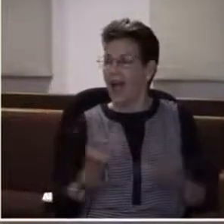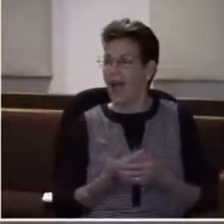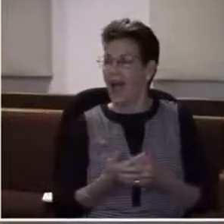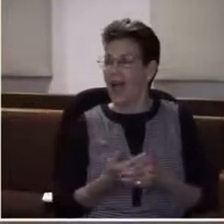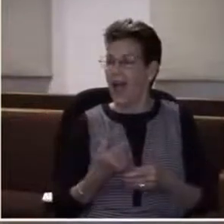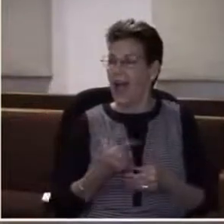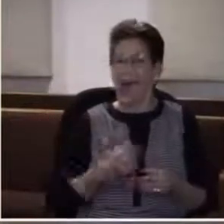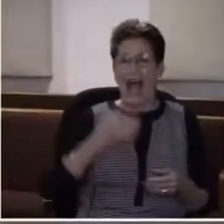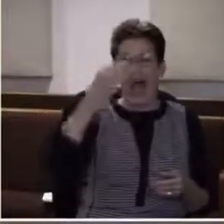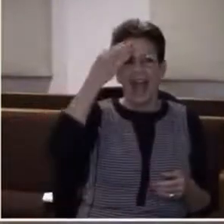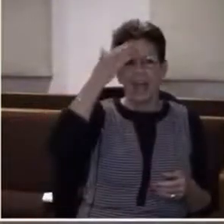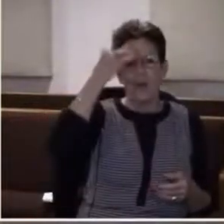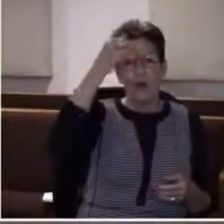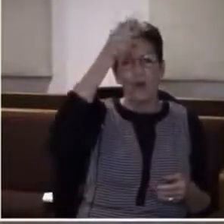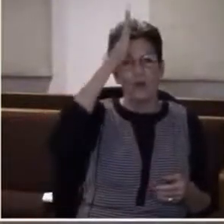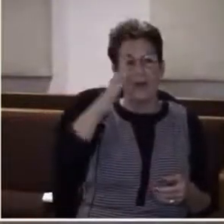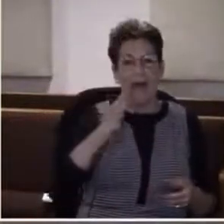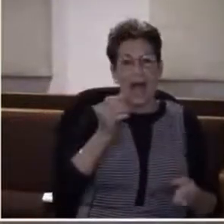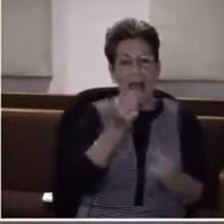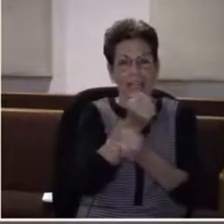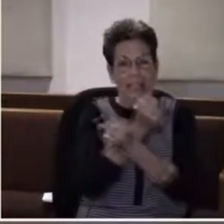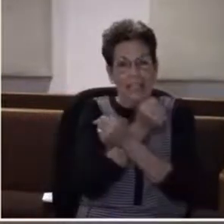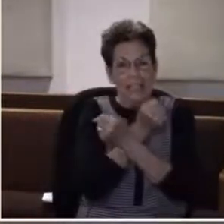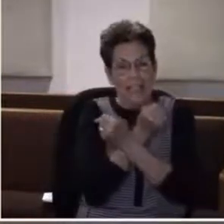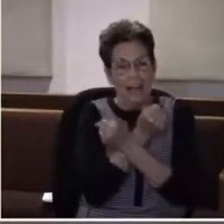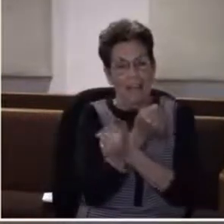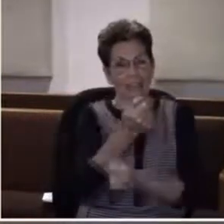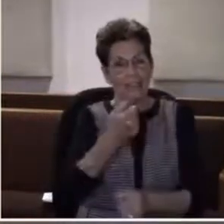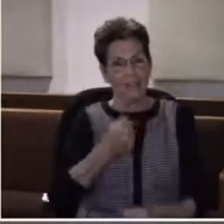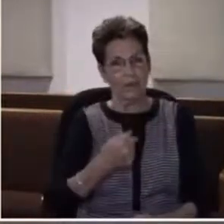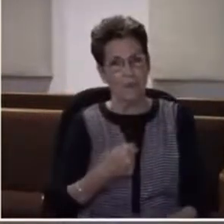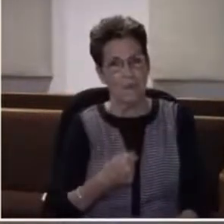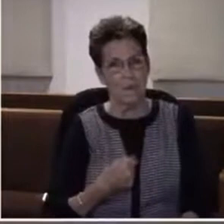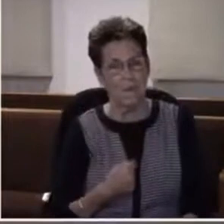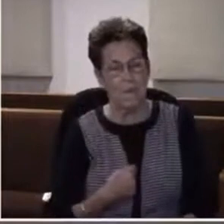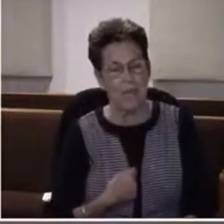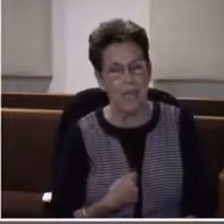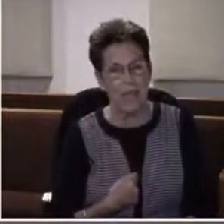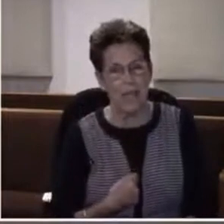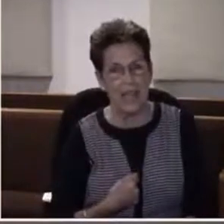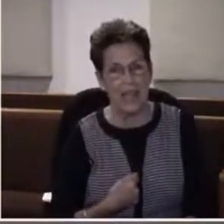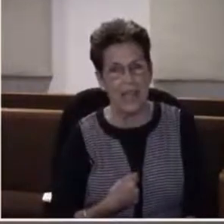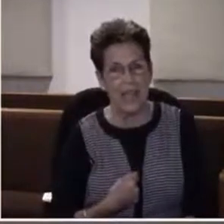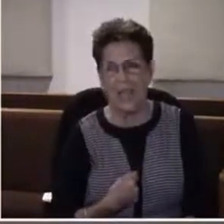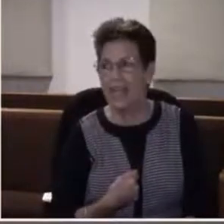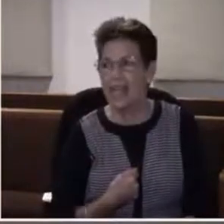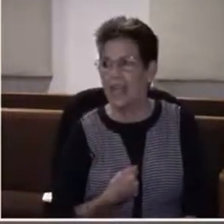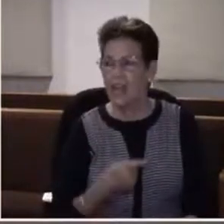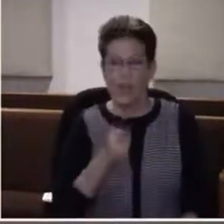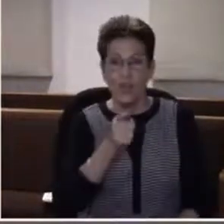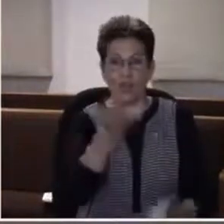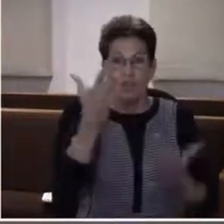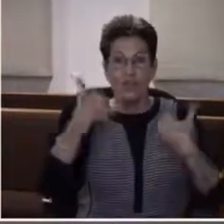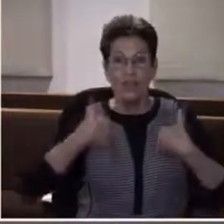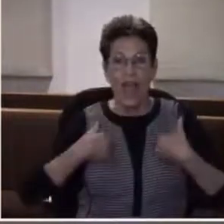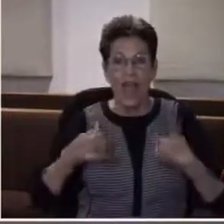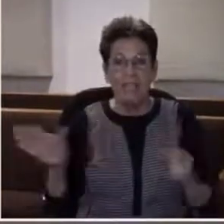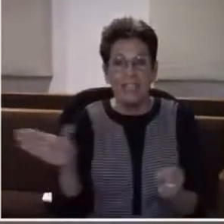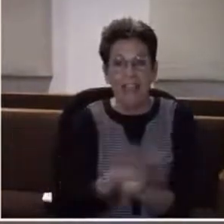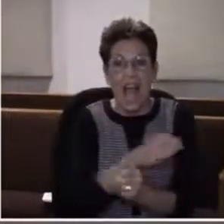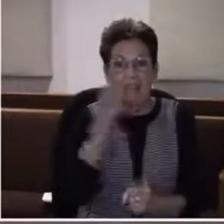know that God has me. Yeah, but I mean, you got enough for today. Well, what about tomorrow?